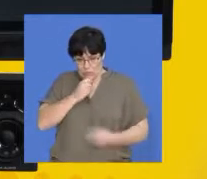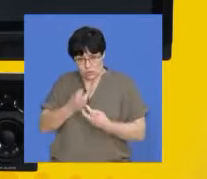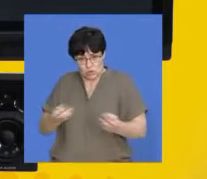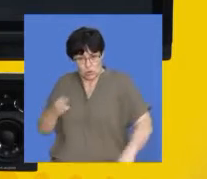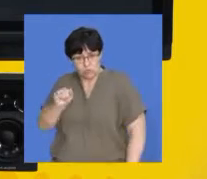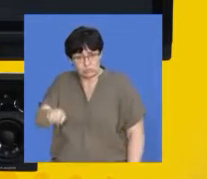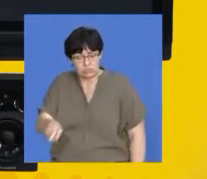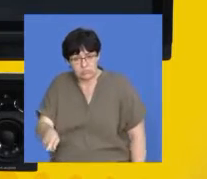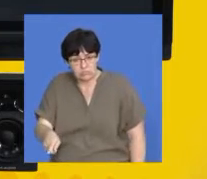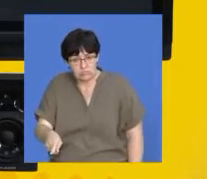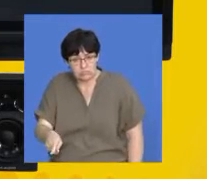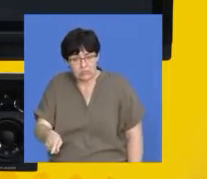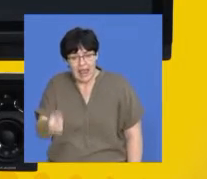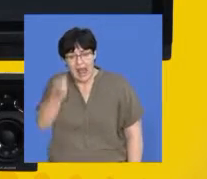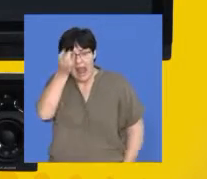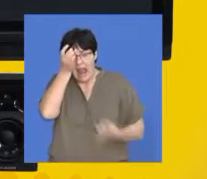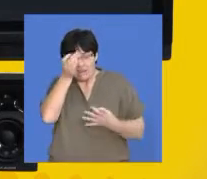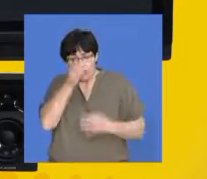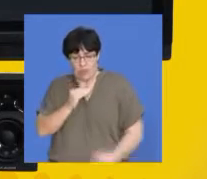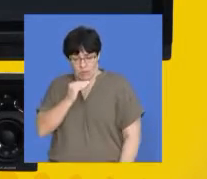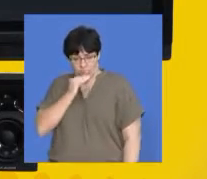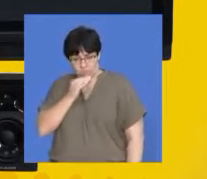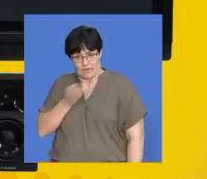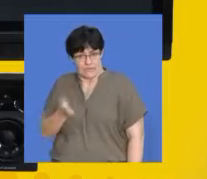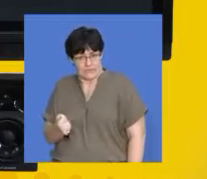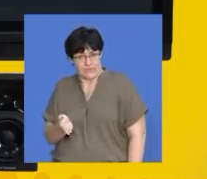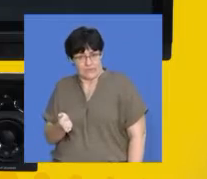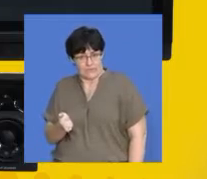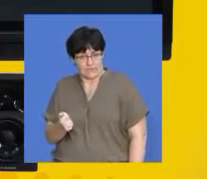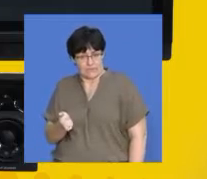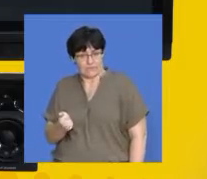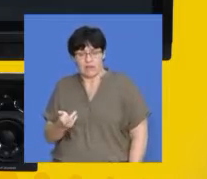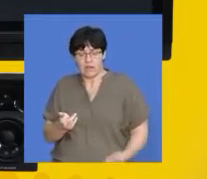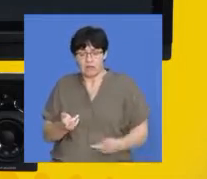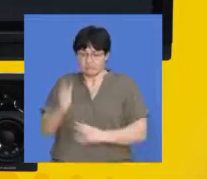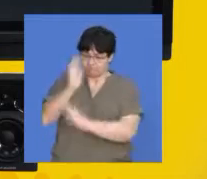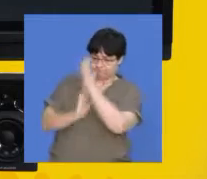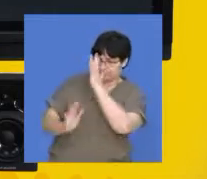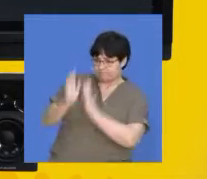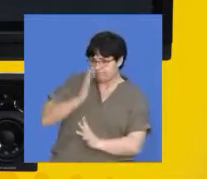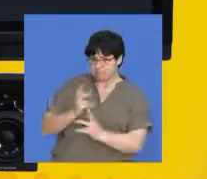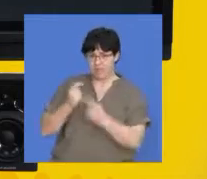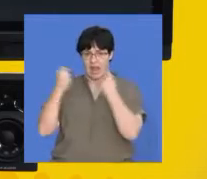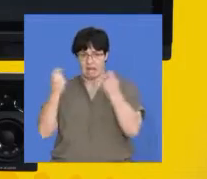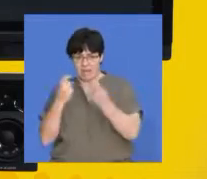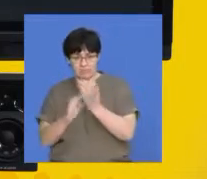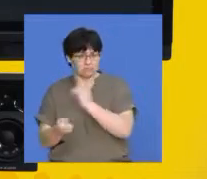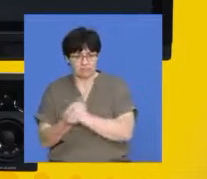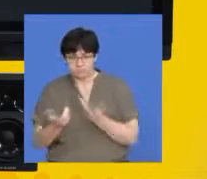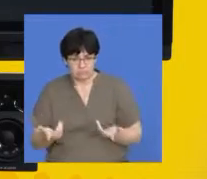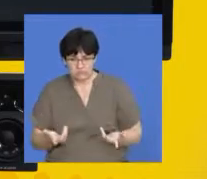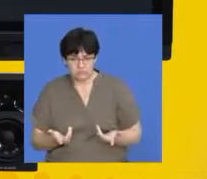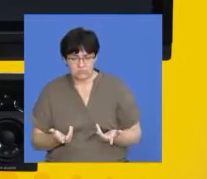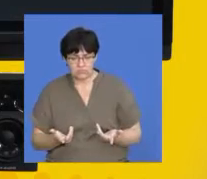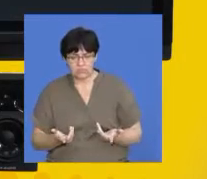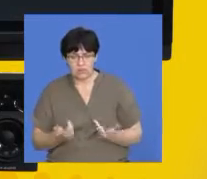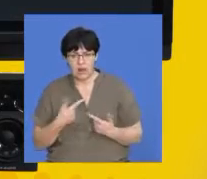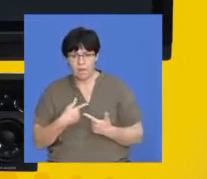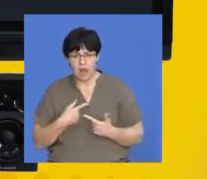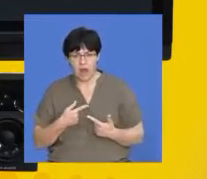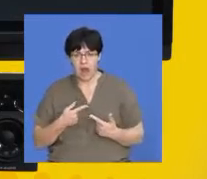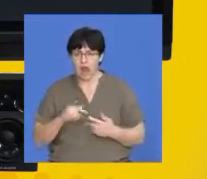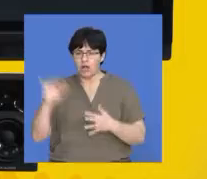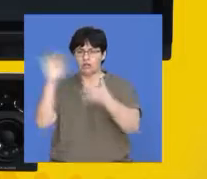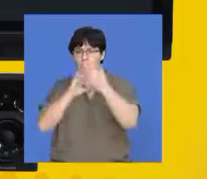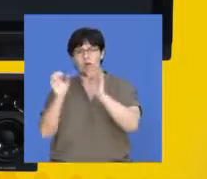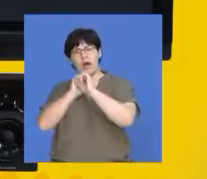other words, does it have enough information? Does it tell us enough about the event? Are we able to know or to get a full